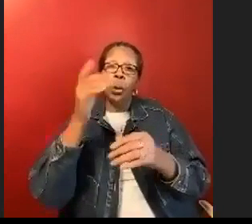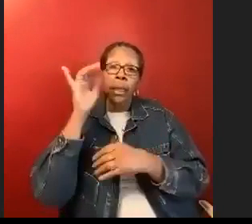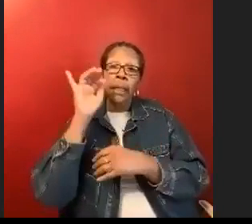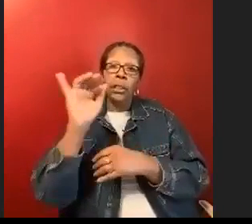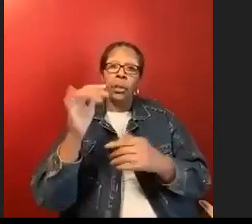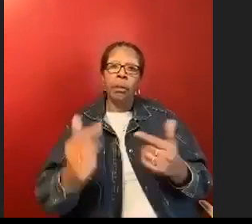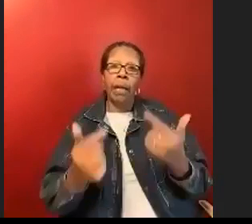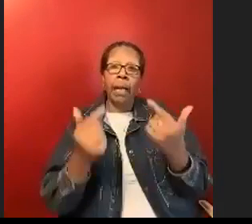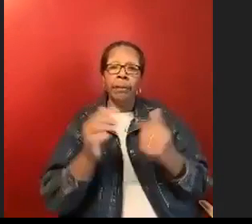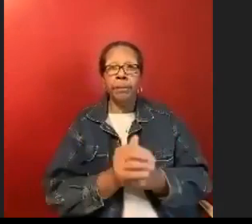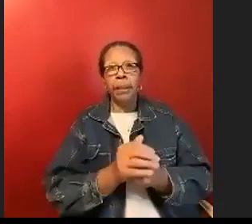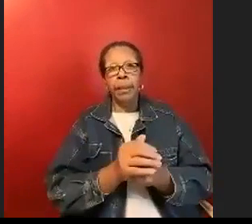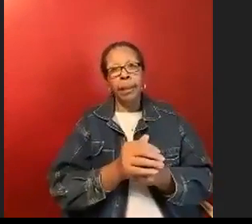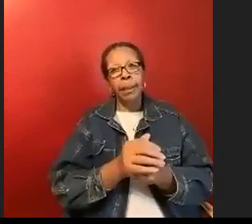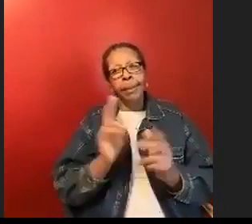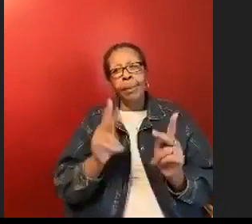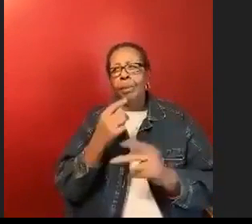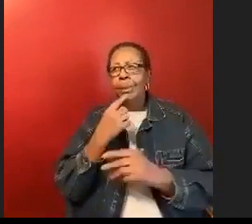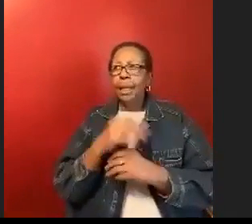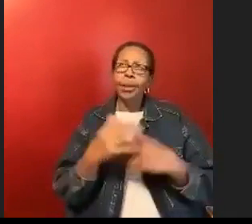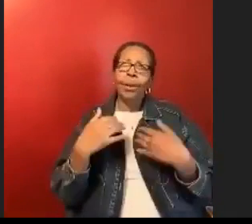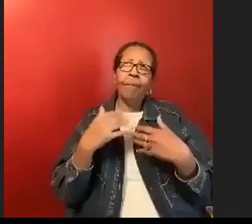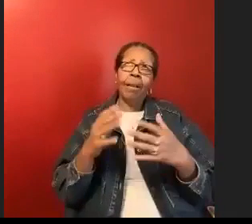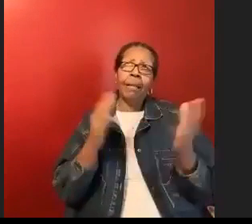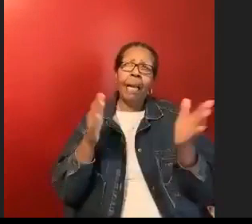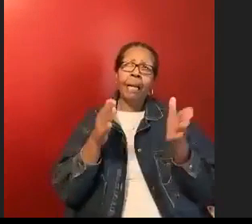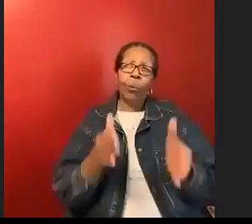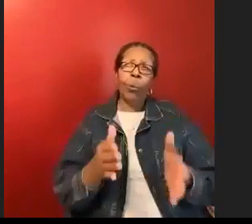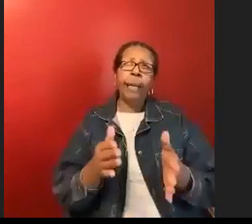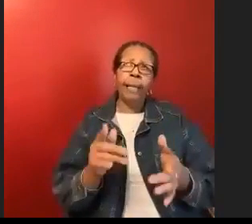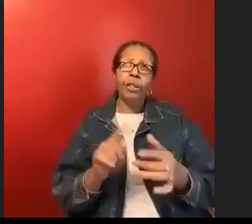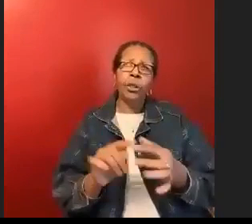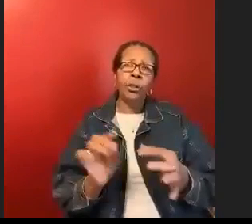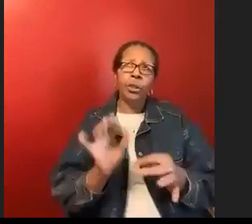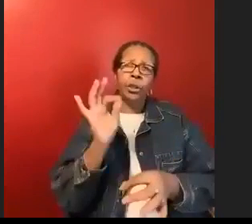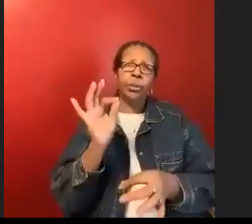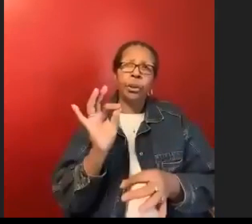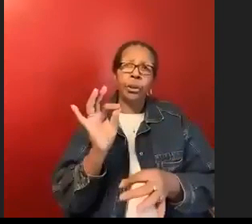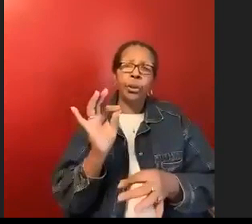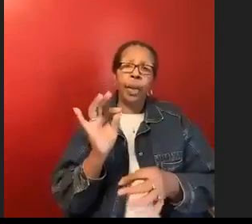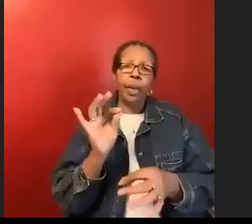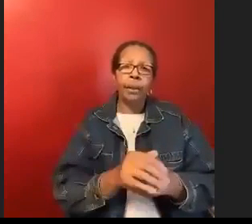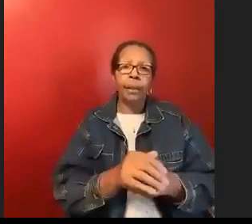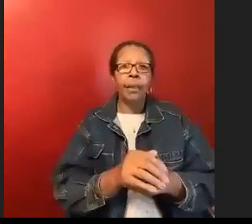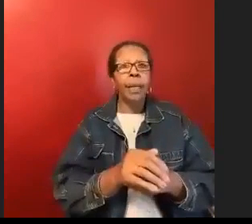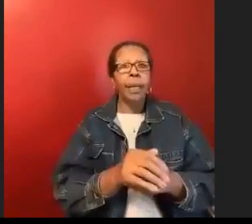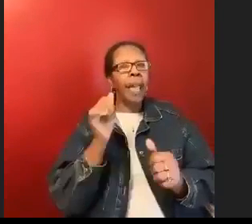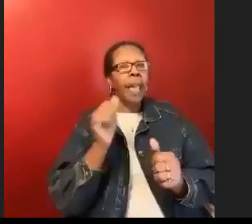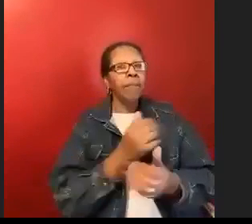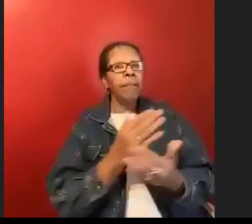ways to spirituality. Everything spiritual is not godly.